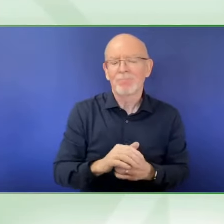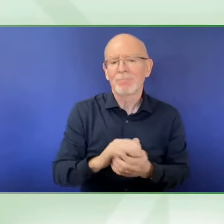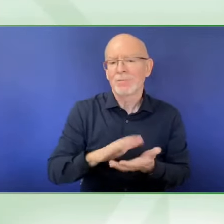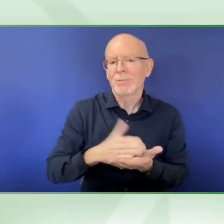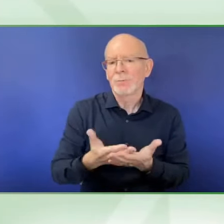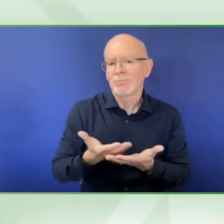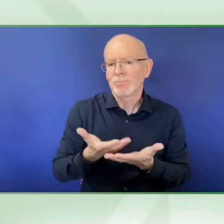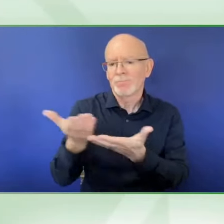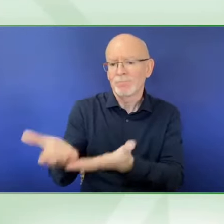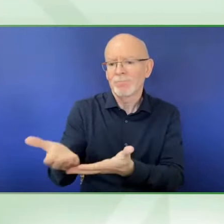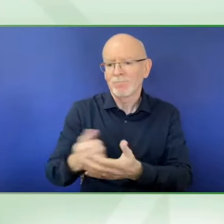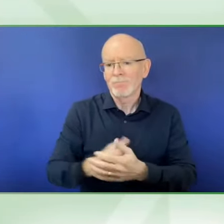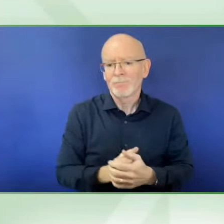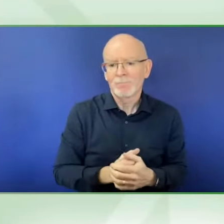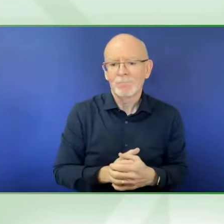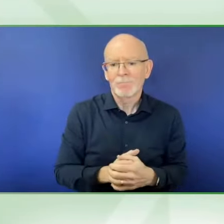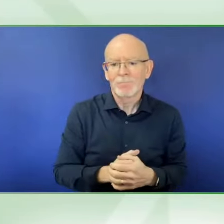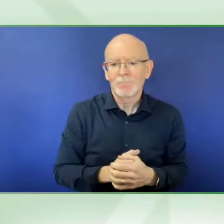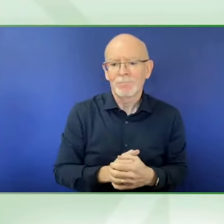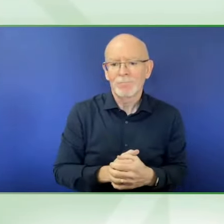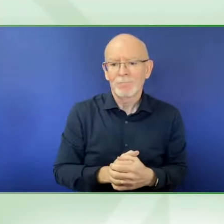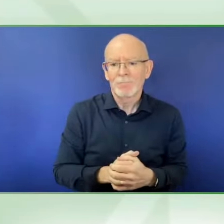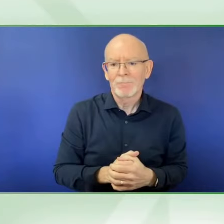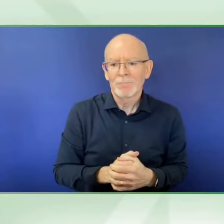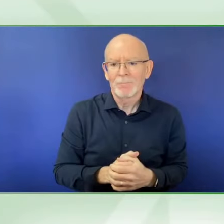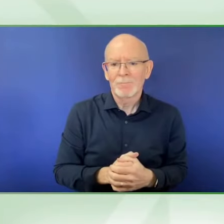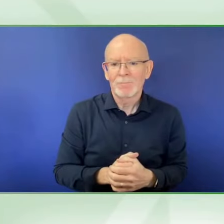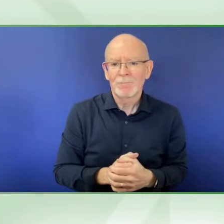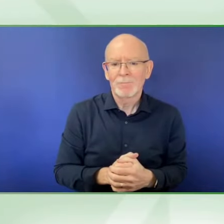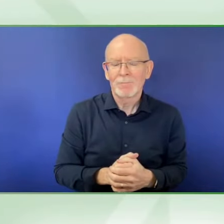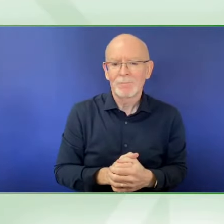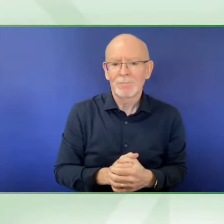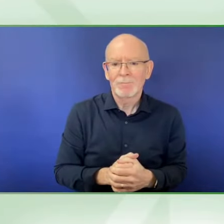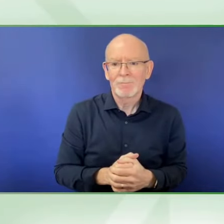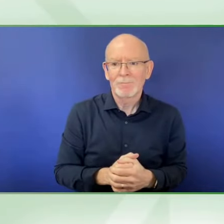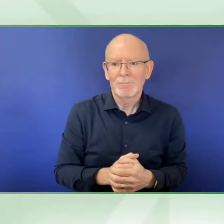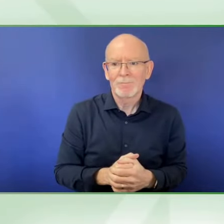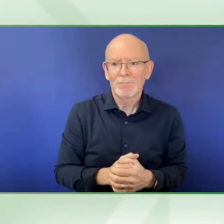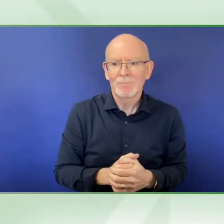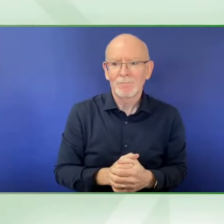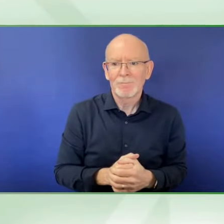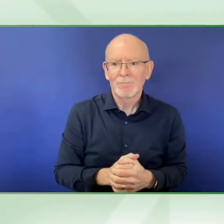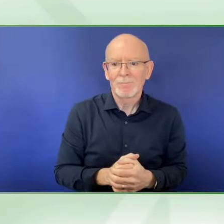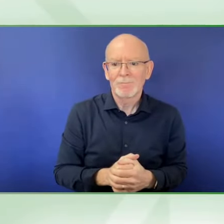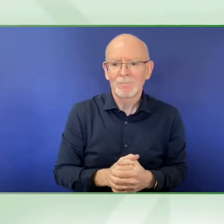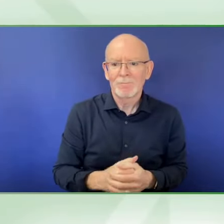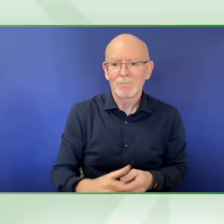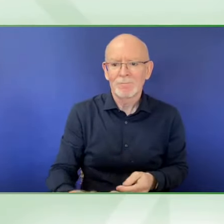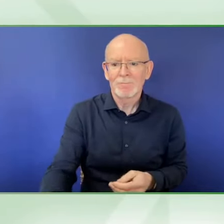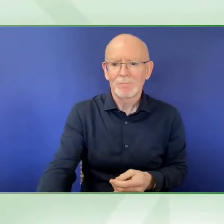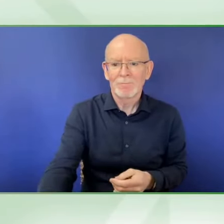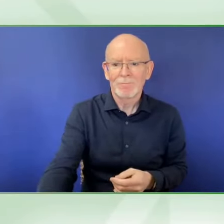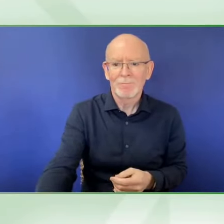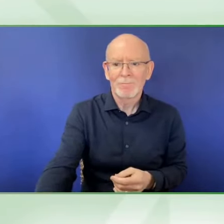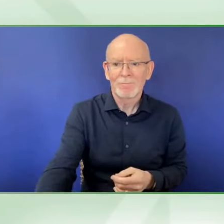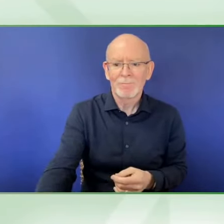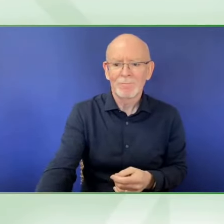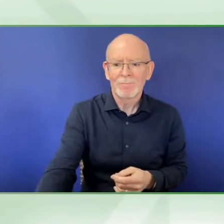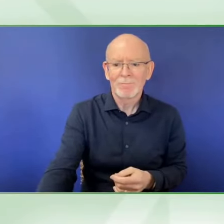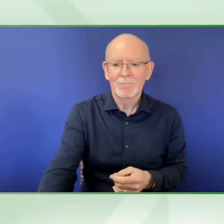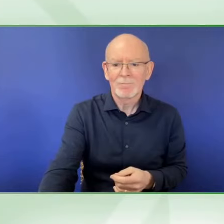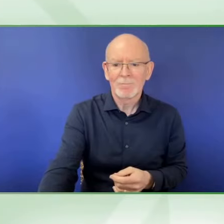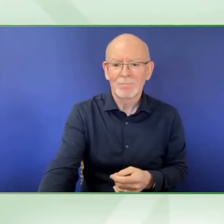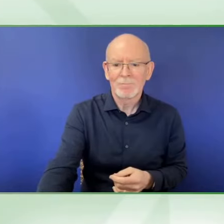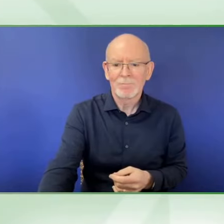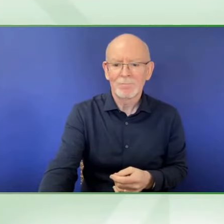science. The Ministry of Science is working closely with Senaris. They work closely with the Universidad Diego Portales, with what Erika